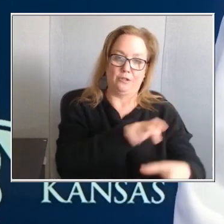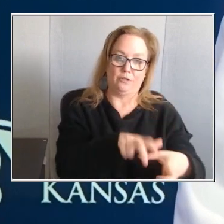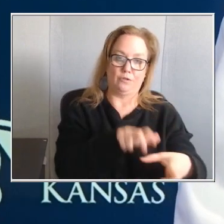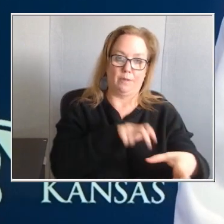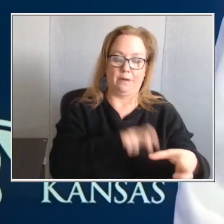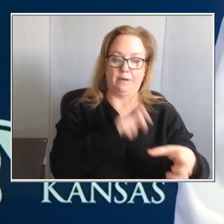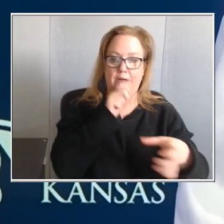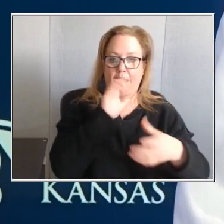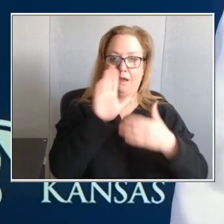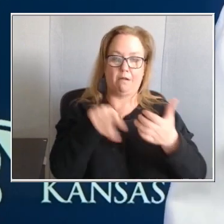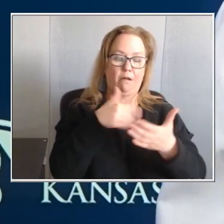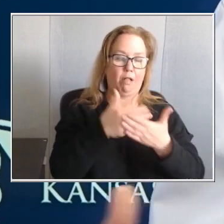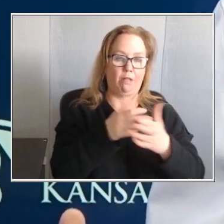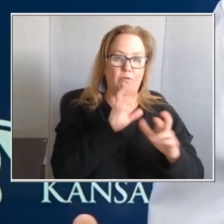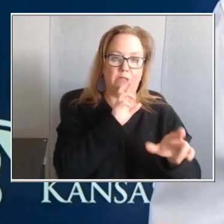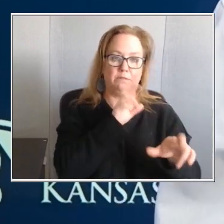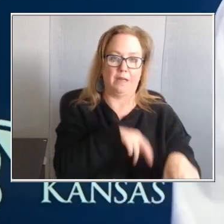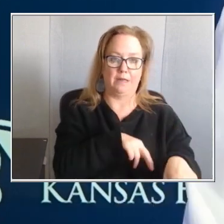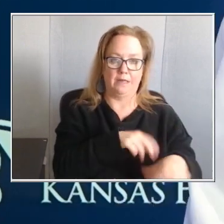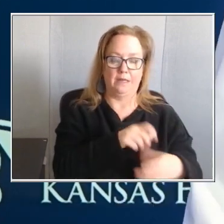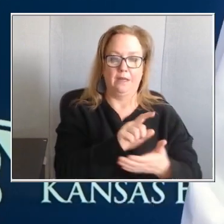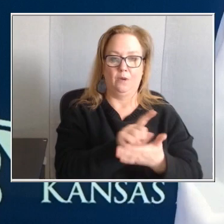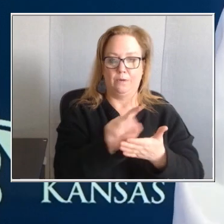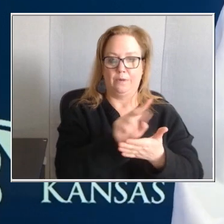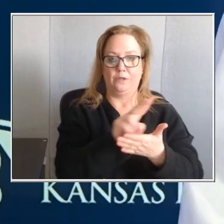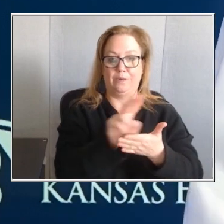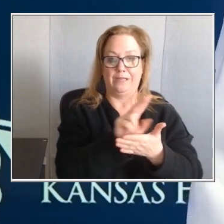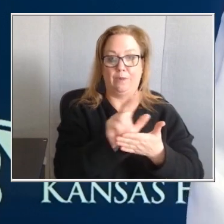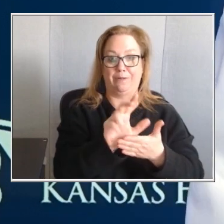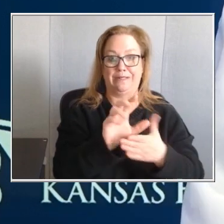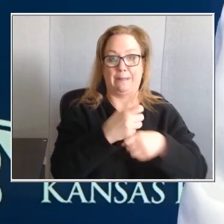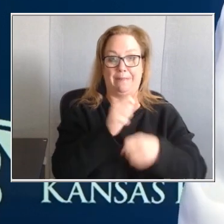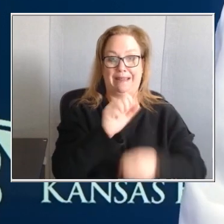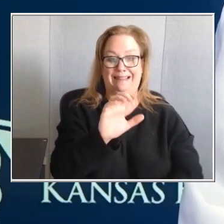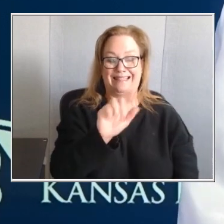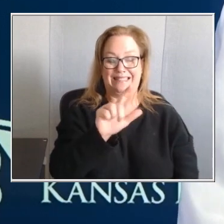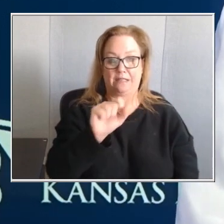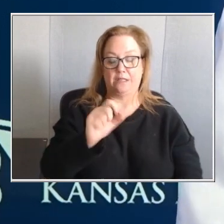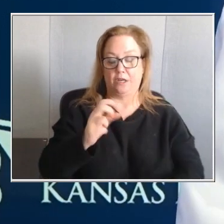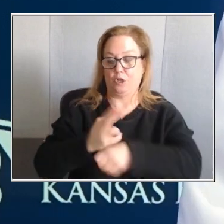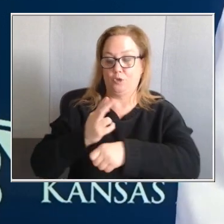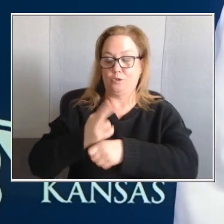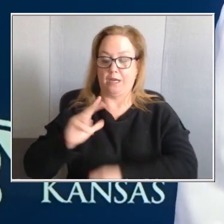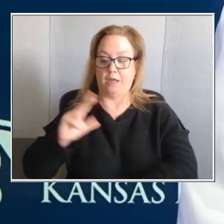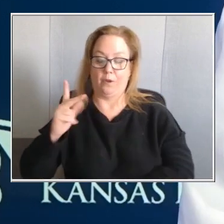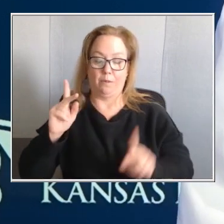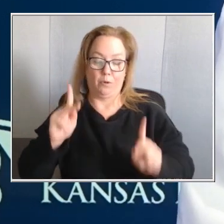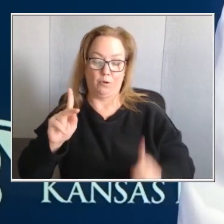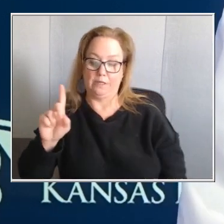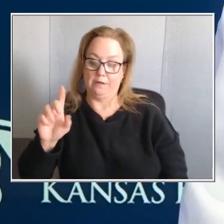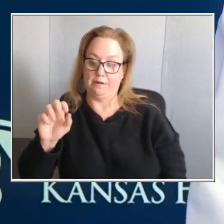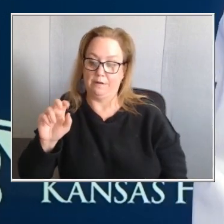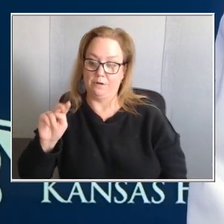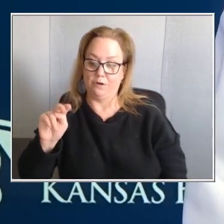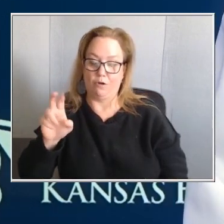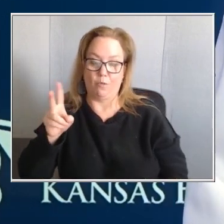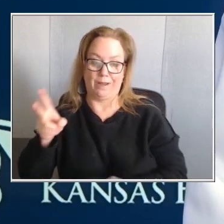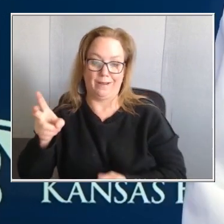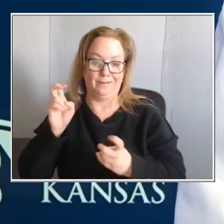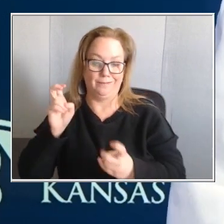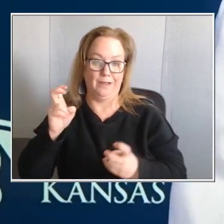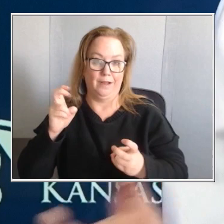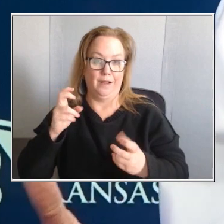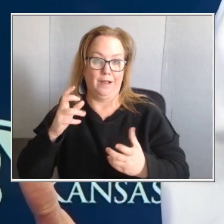everybody responds. It takes us weeks to make the cells. Using a third-party donor, we can collect cells from a young, healthy college